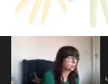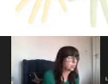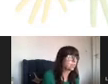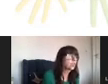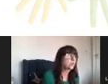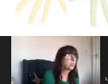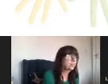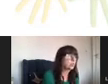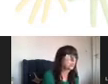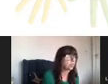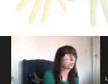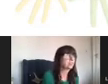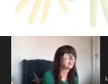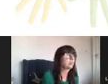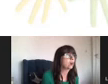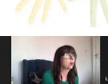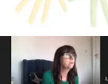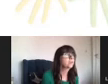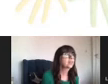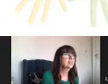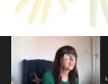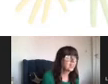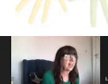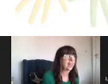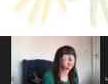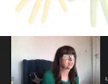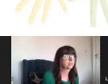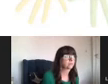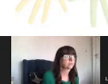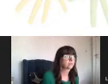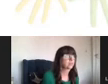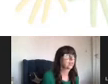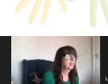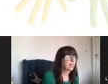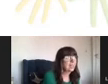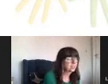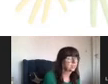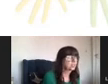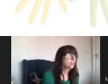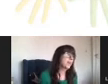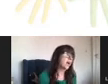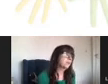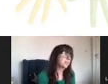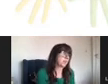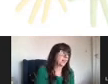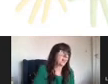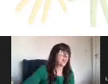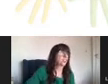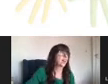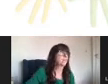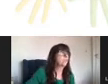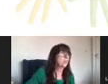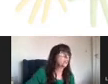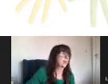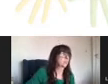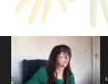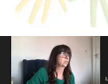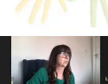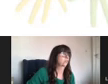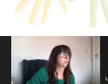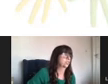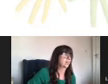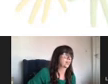to their own country. Within those countries, there are dialects and accents. So the way I'm signing, I actually have a